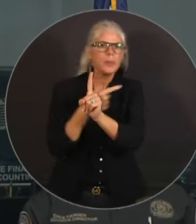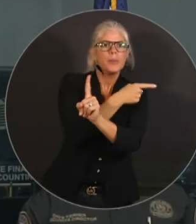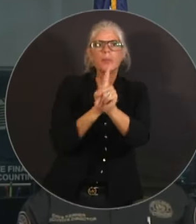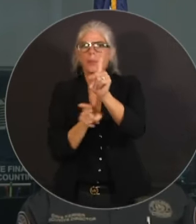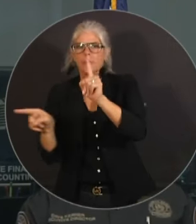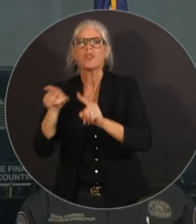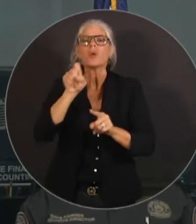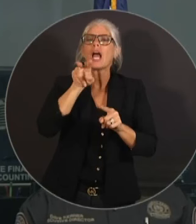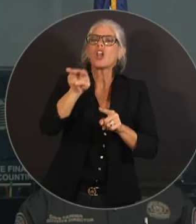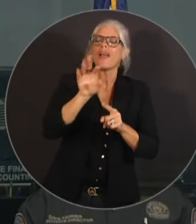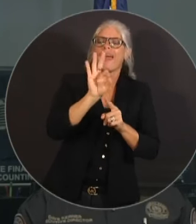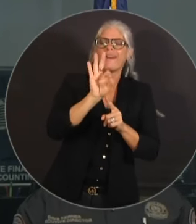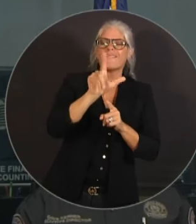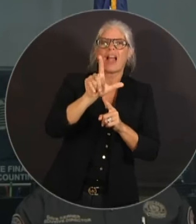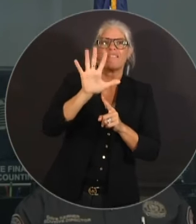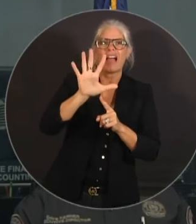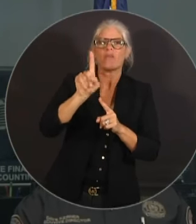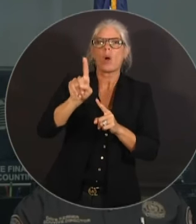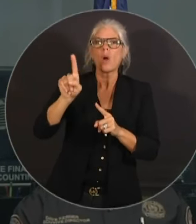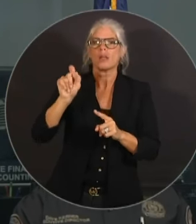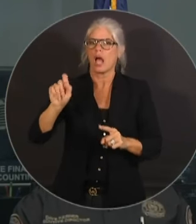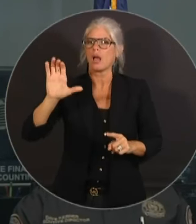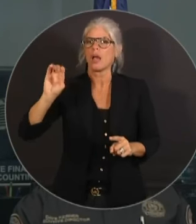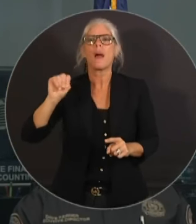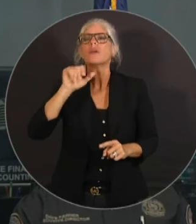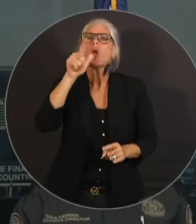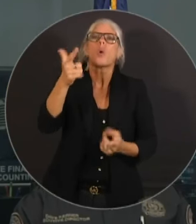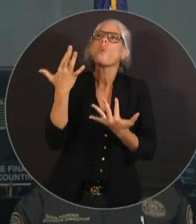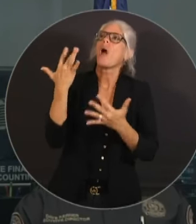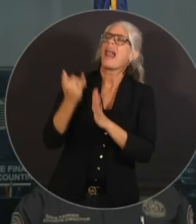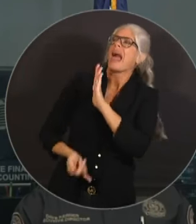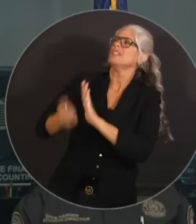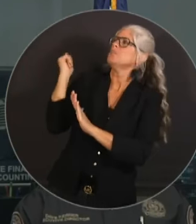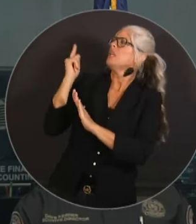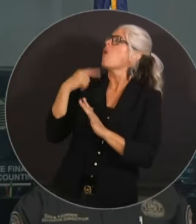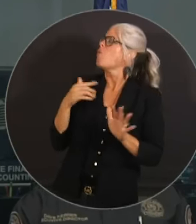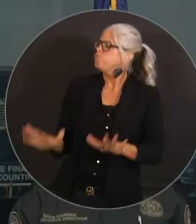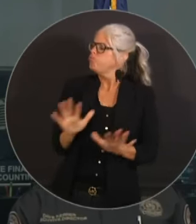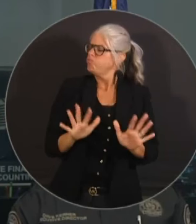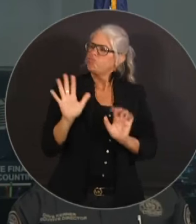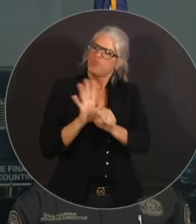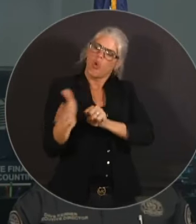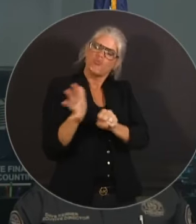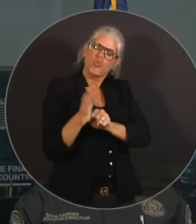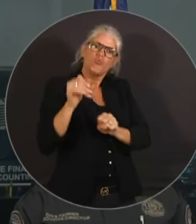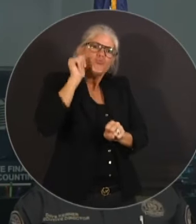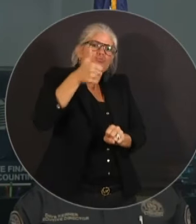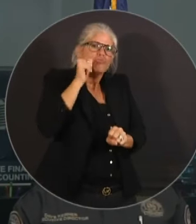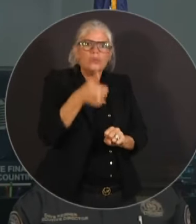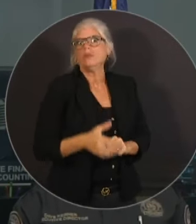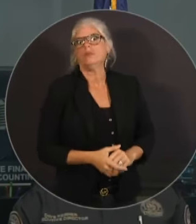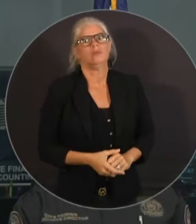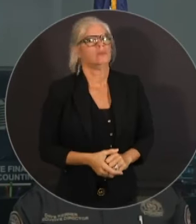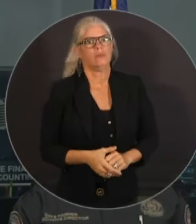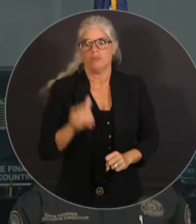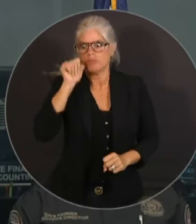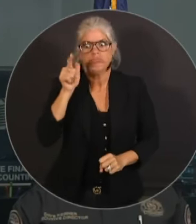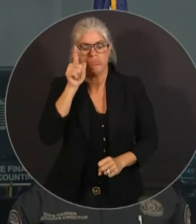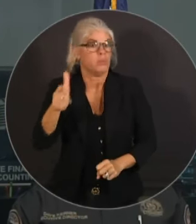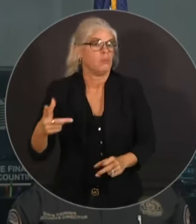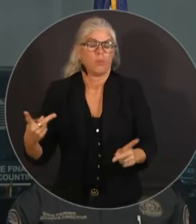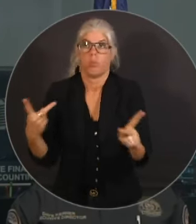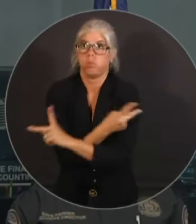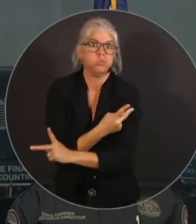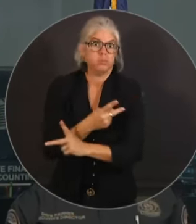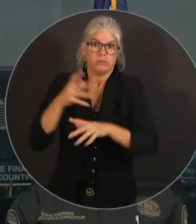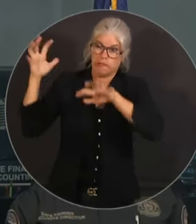fl511.com. Please do not wait till the last minute to leave. It can be very dangerous to drive in heavy rain with high